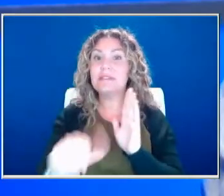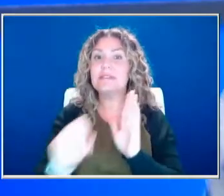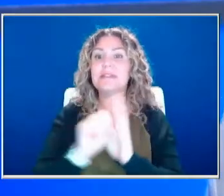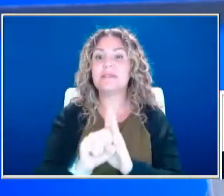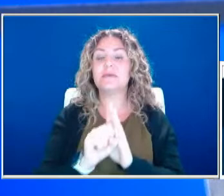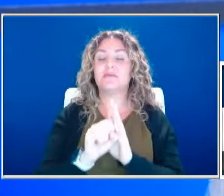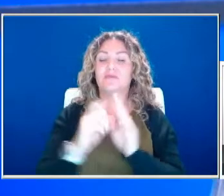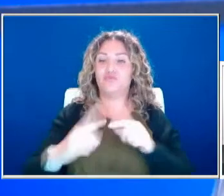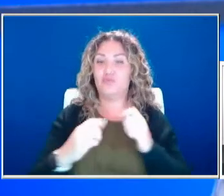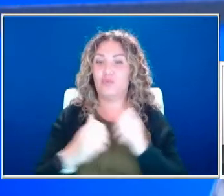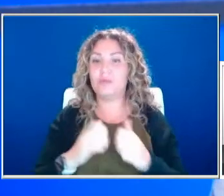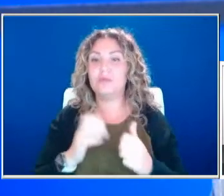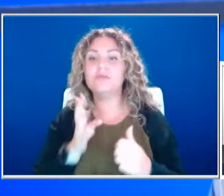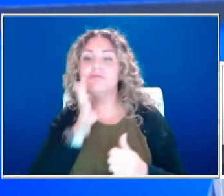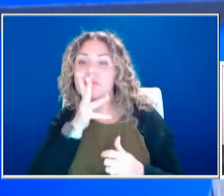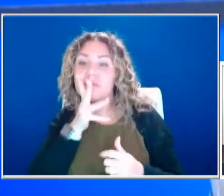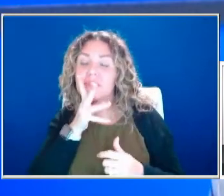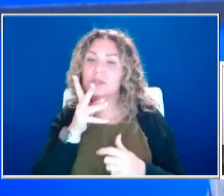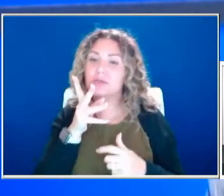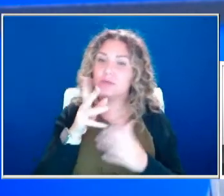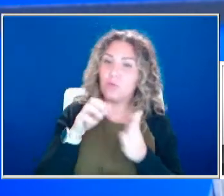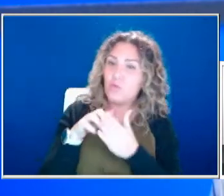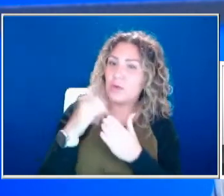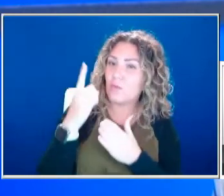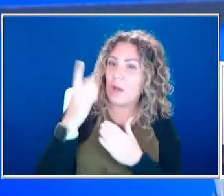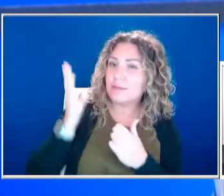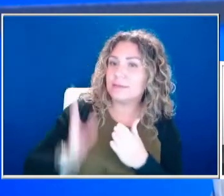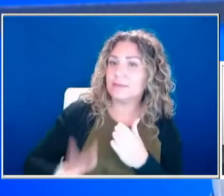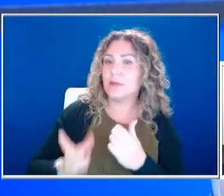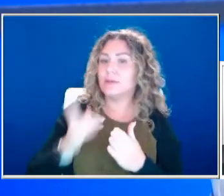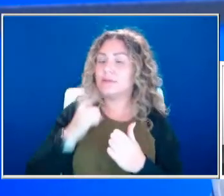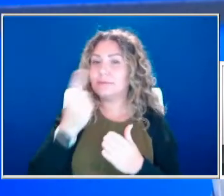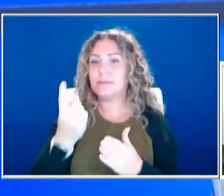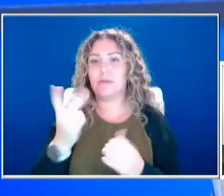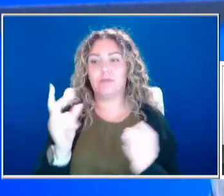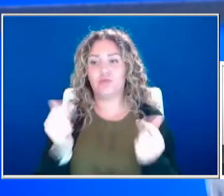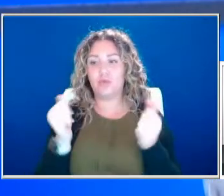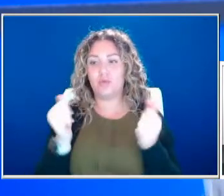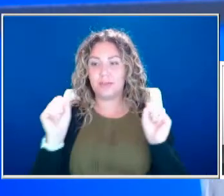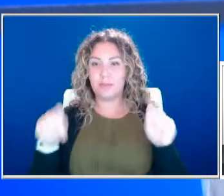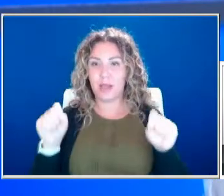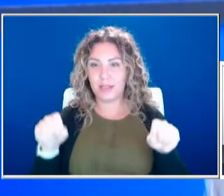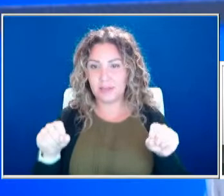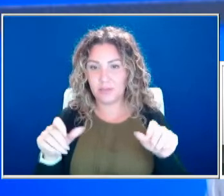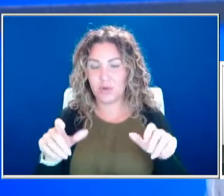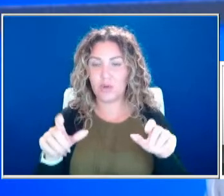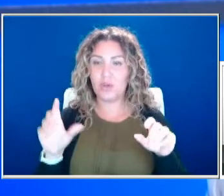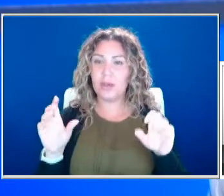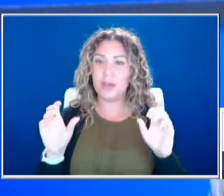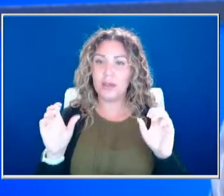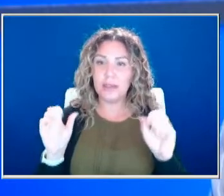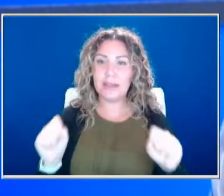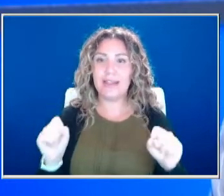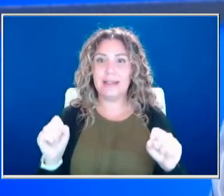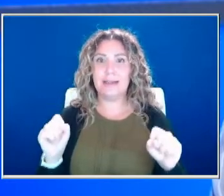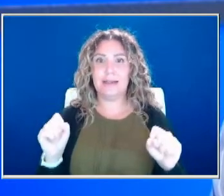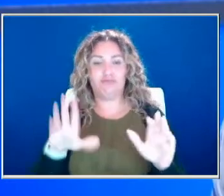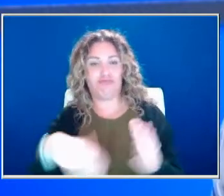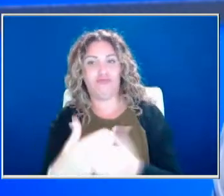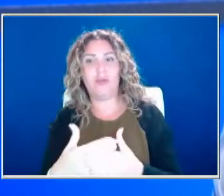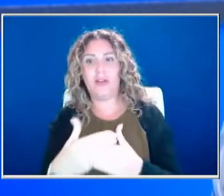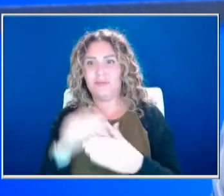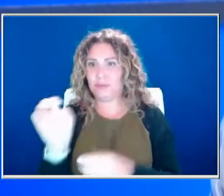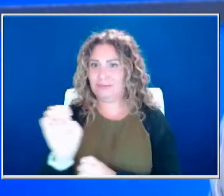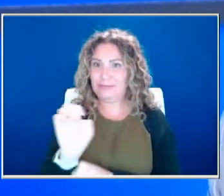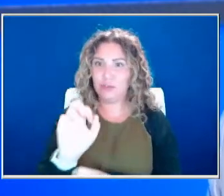speech, weakness one side or anything, tell somebody and tell them as quick as you can so that you can get to the nearest emergency room. We have a